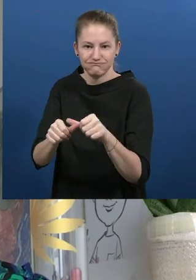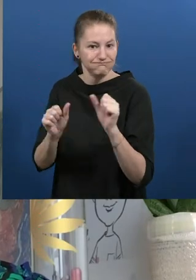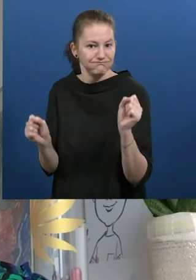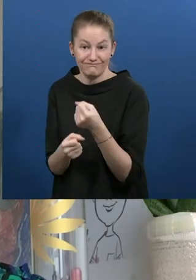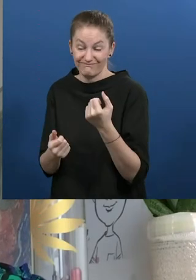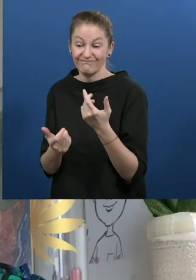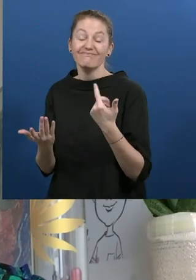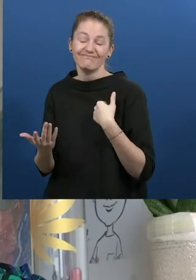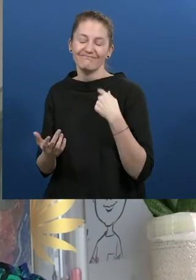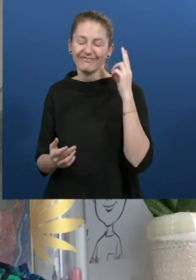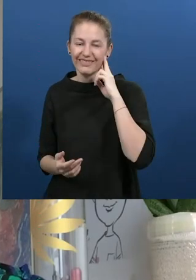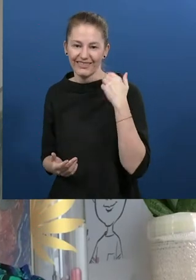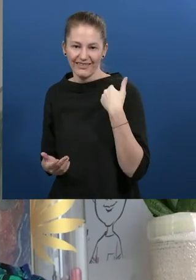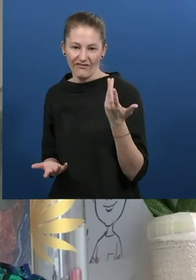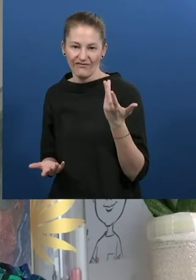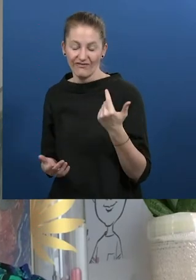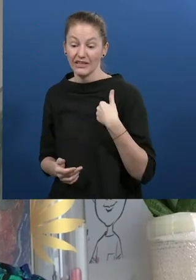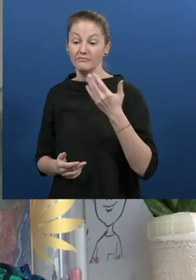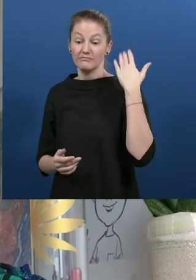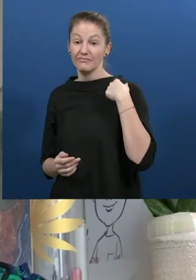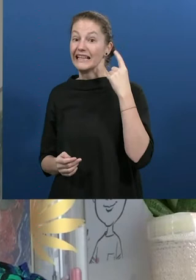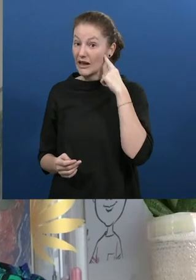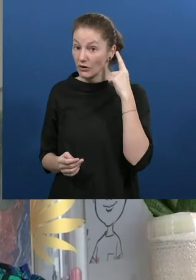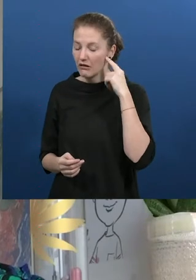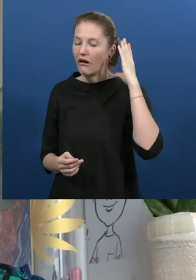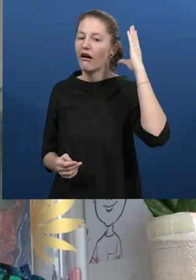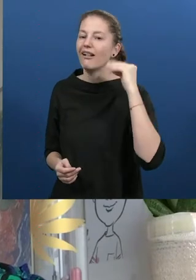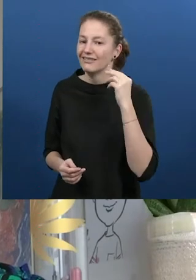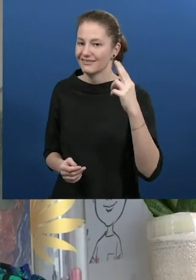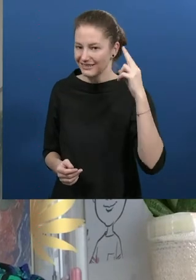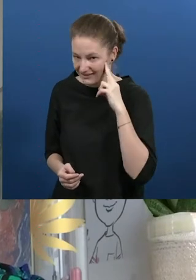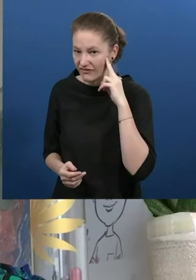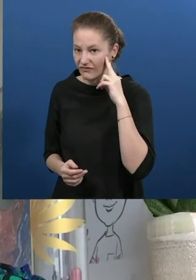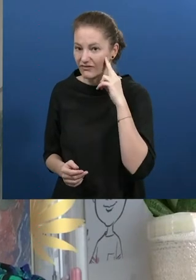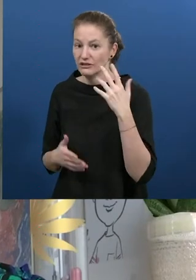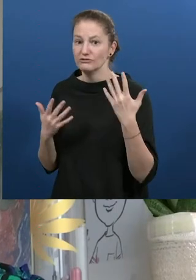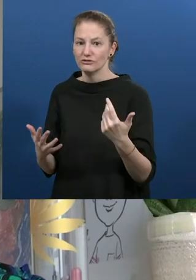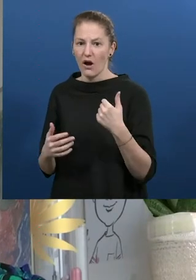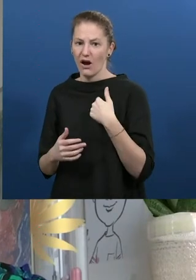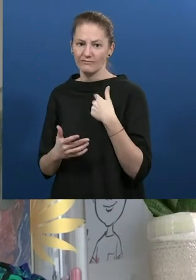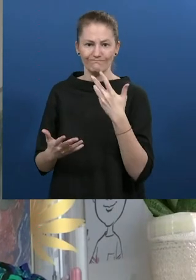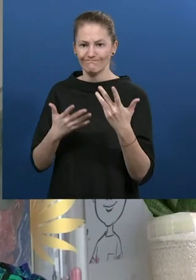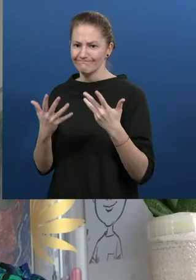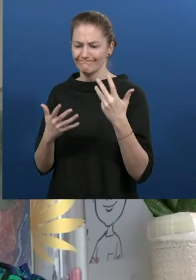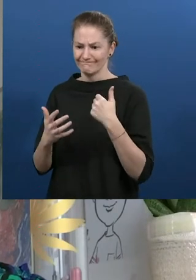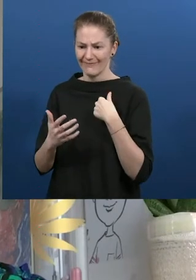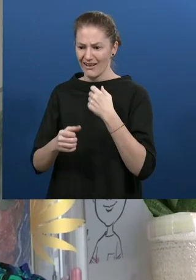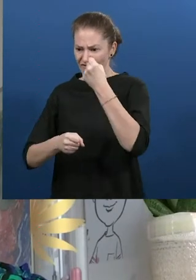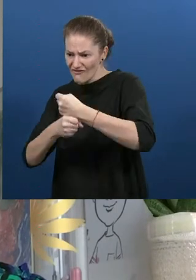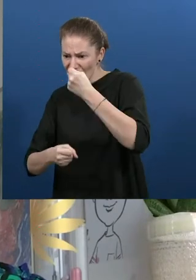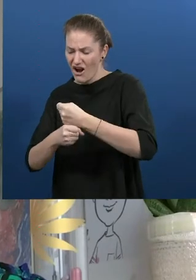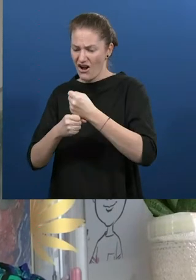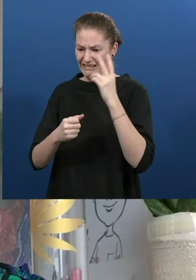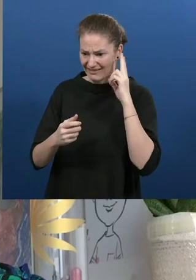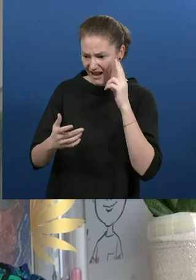devenue sourde. Lorsque j'ai perdu l'audition, il y a eu tout un travail de fait de maintien de poste avec le SAMET et les